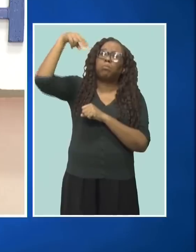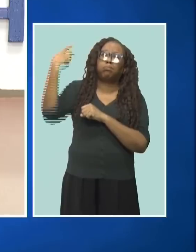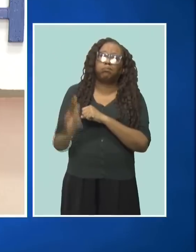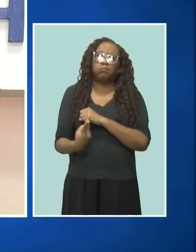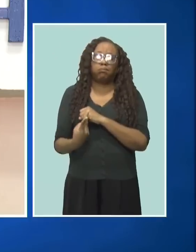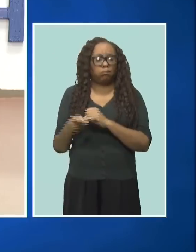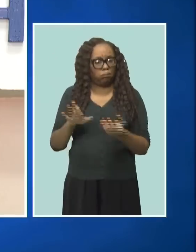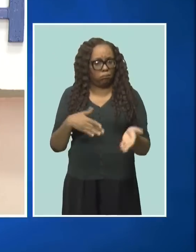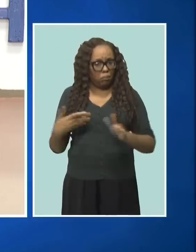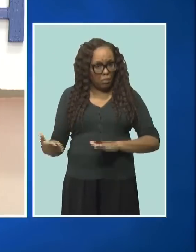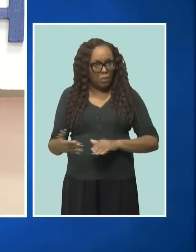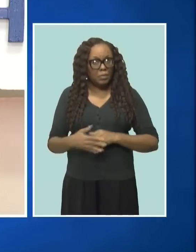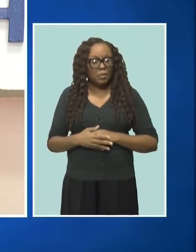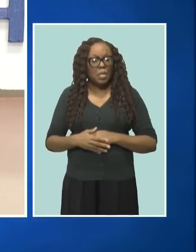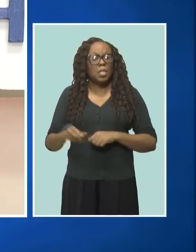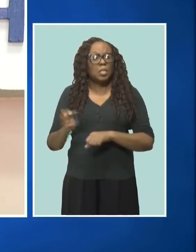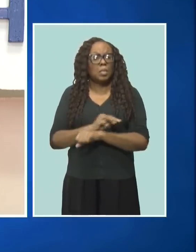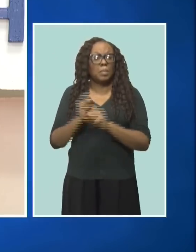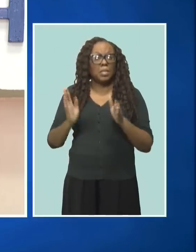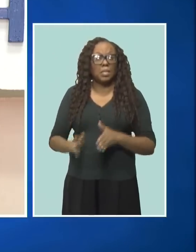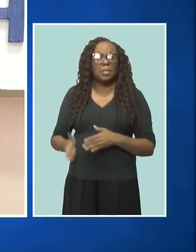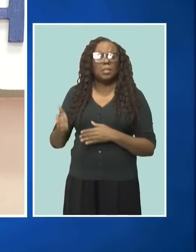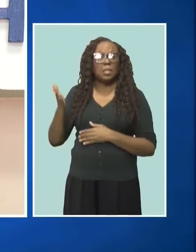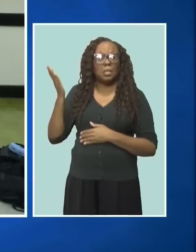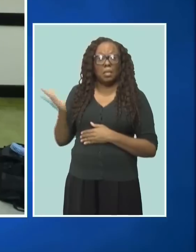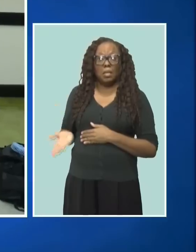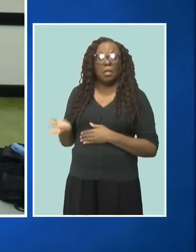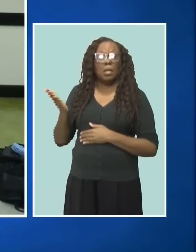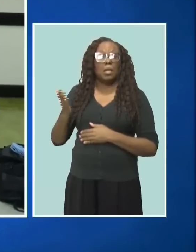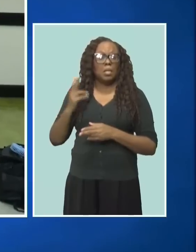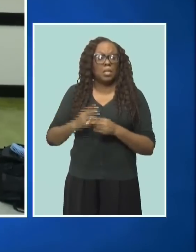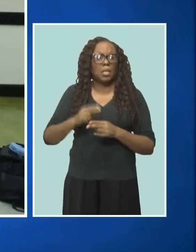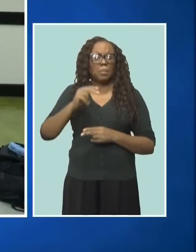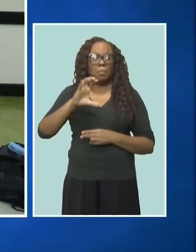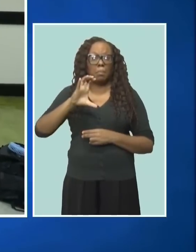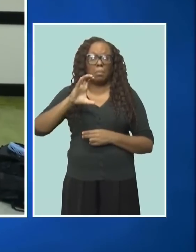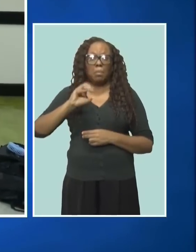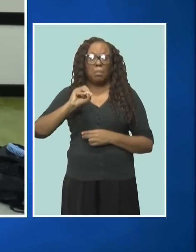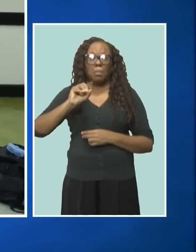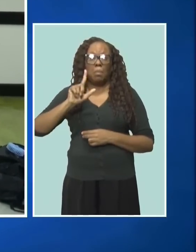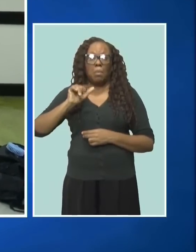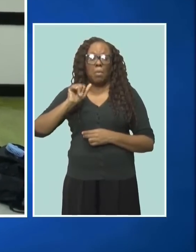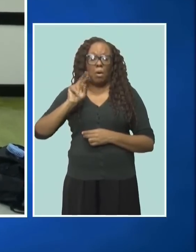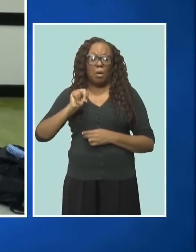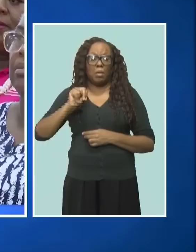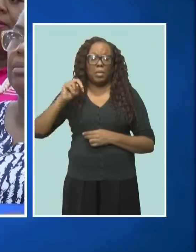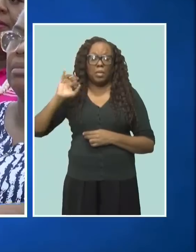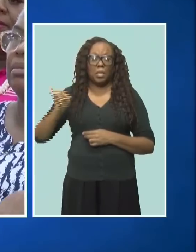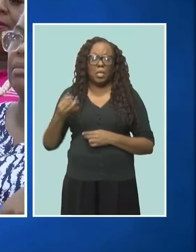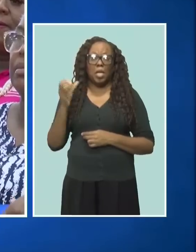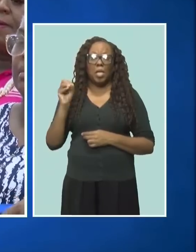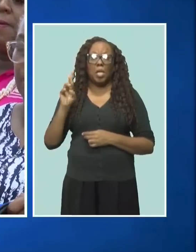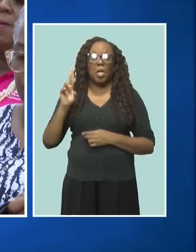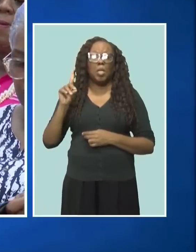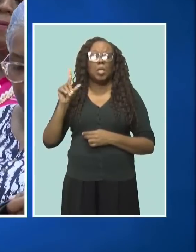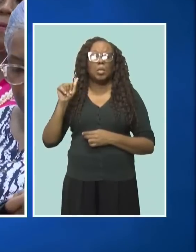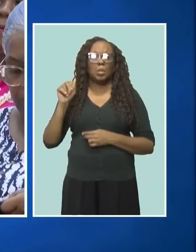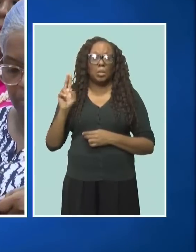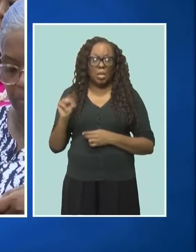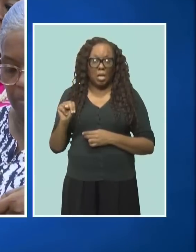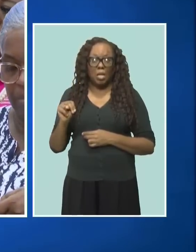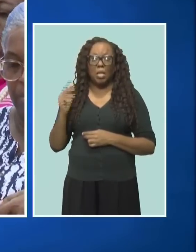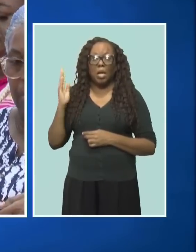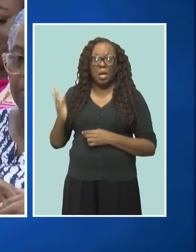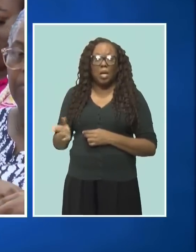Social Security and Third Sector Colin Jordan. He was addressing a workplace wellness in action forum at the Barbados